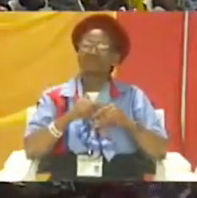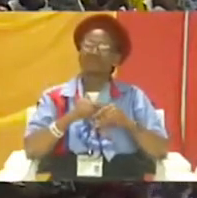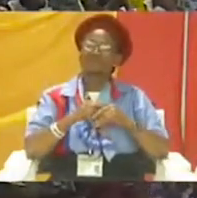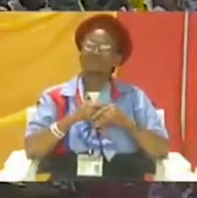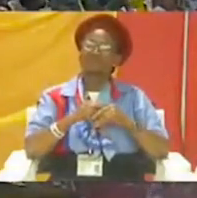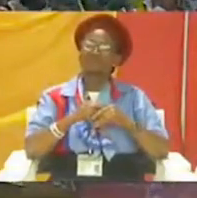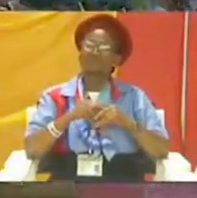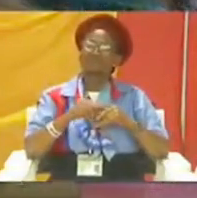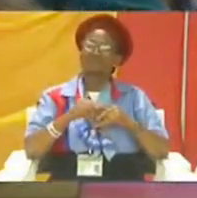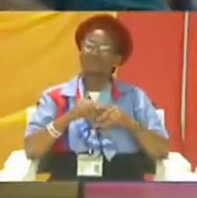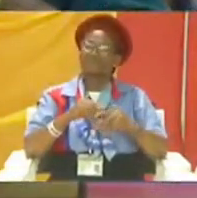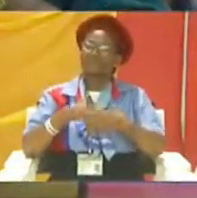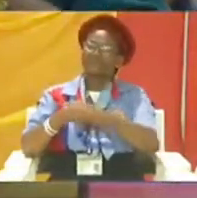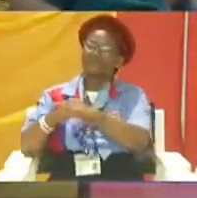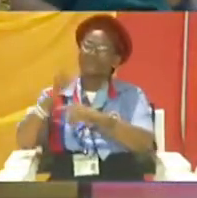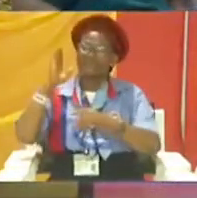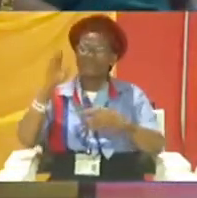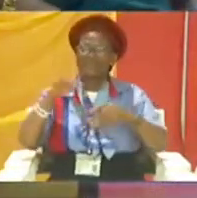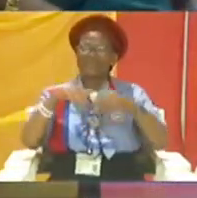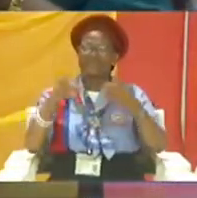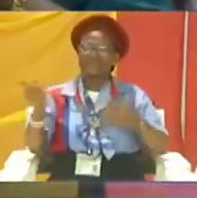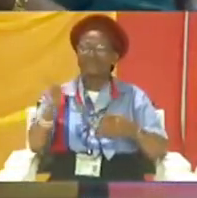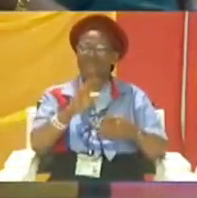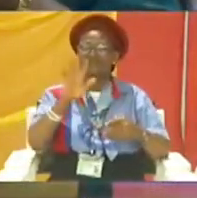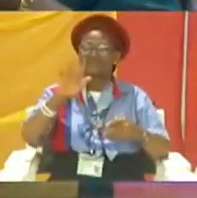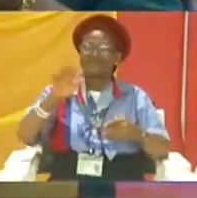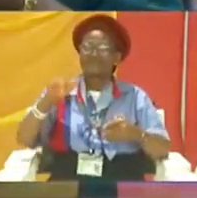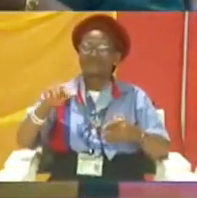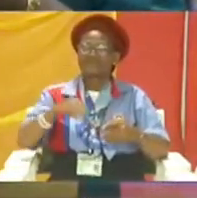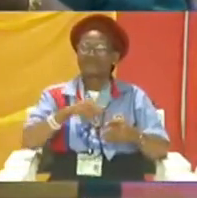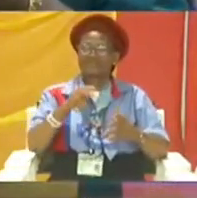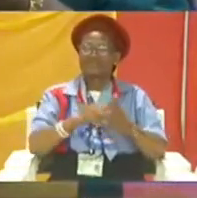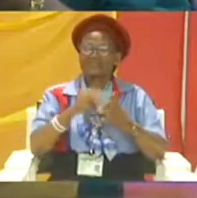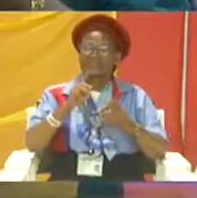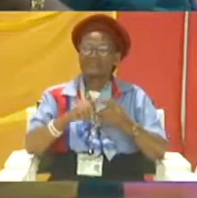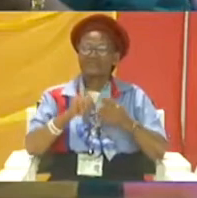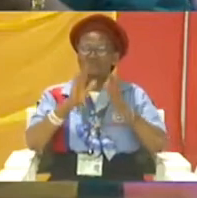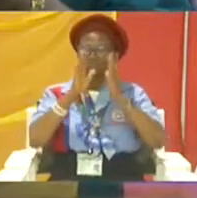I'm going to give you 15 minutes to pray.